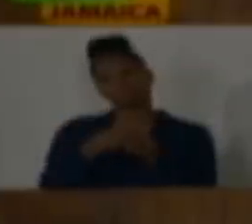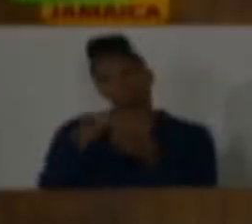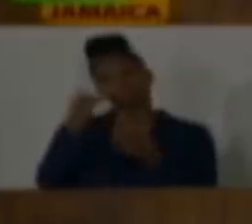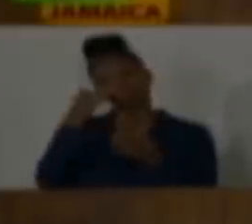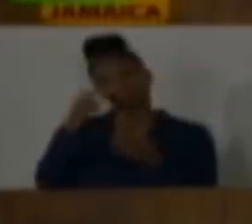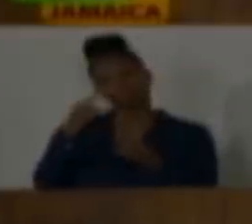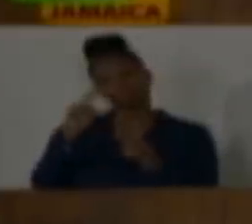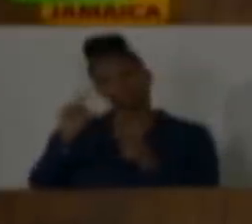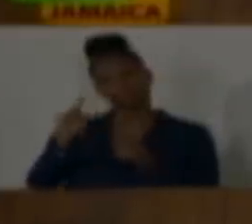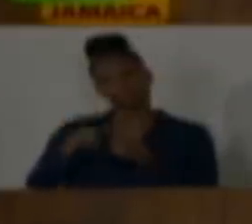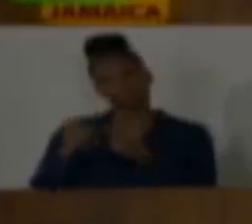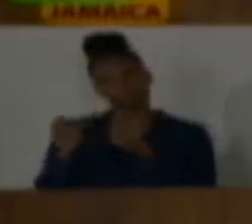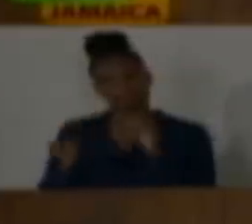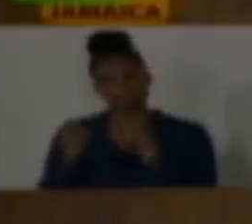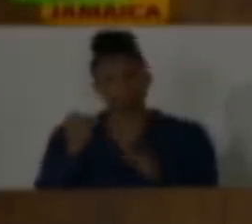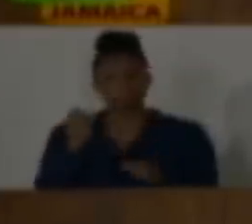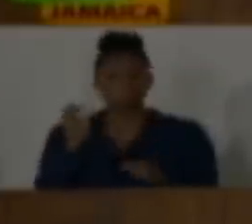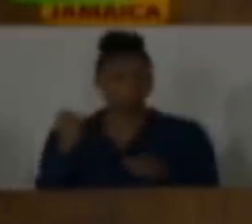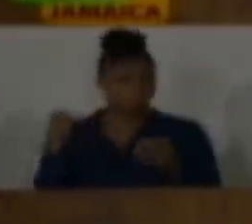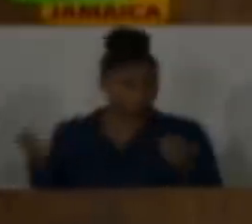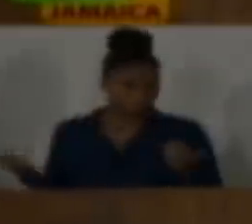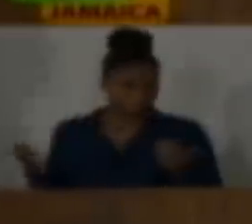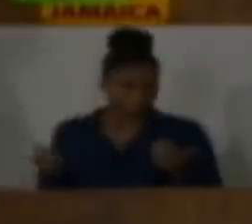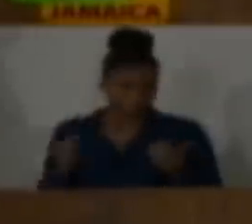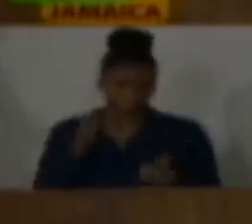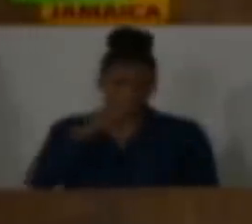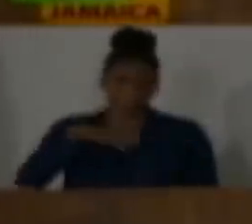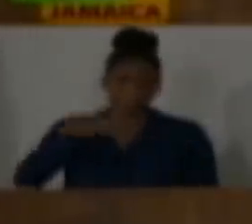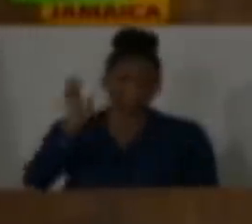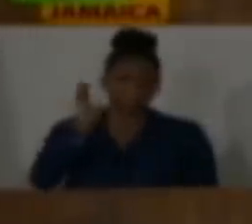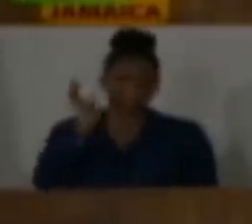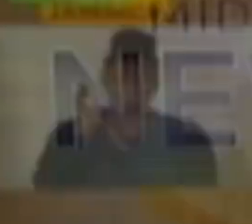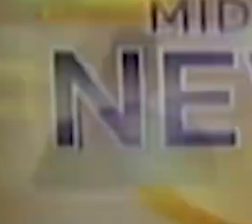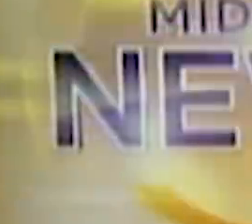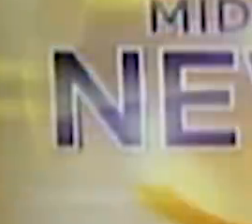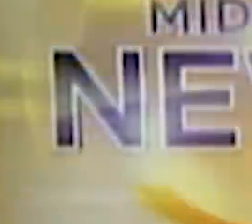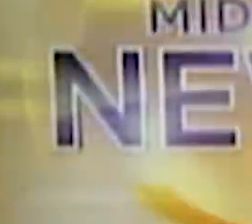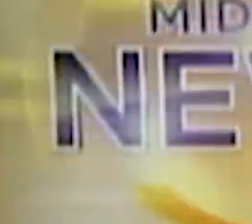to court. So, Madam Speaker.